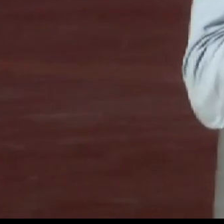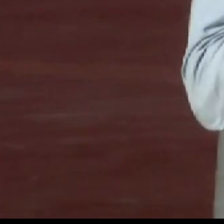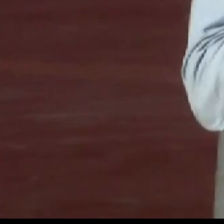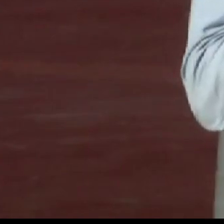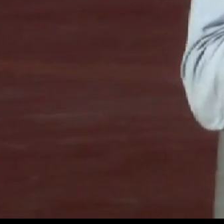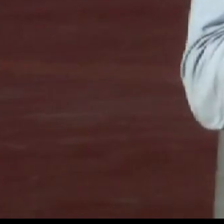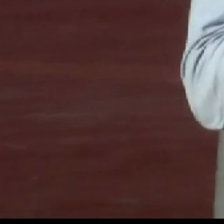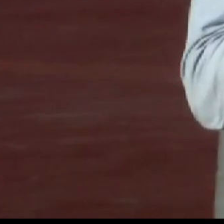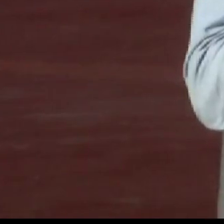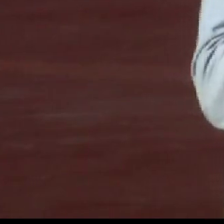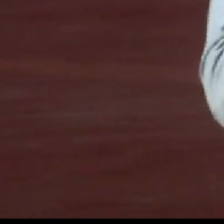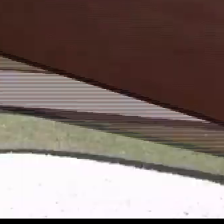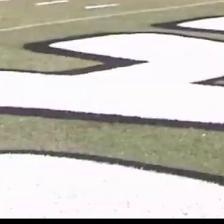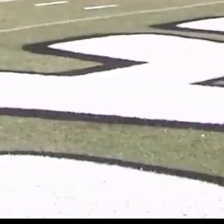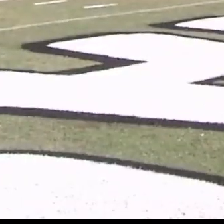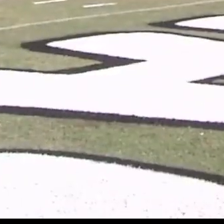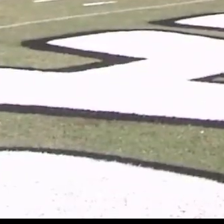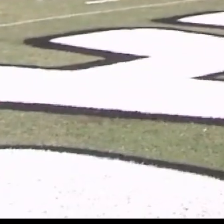ahead in the Bahamas tonight.